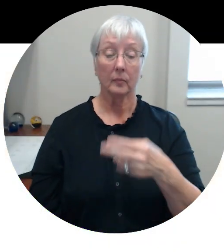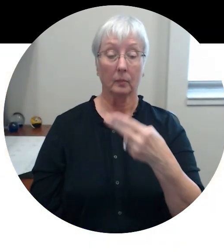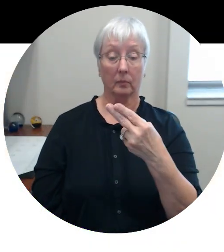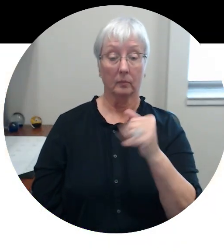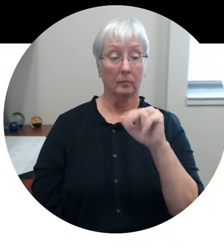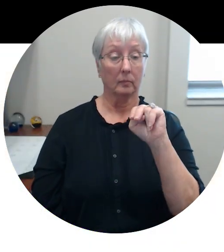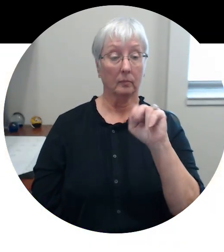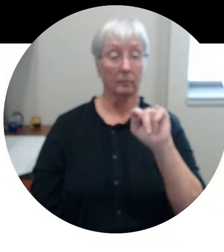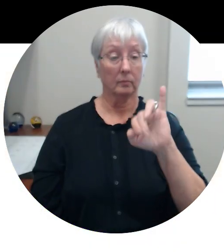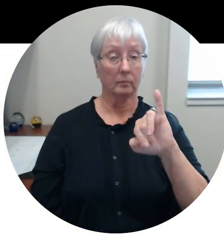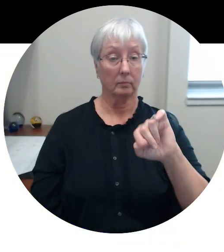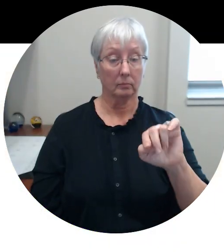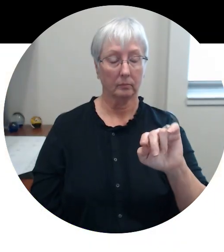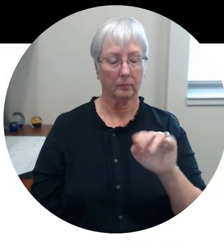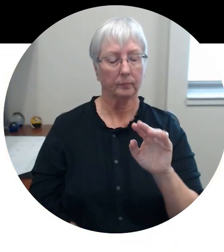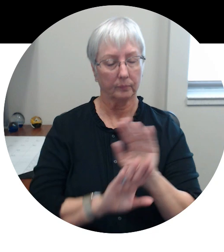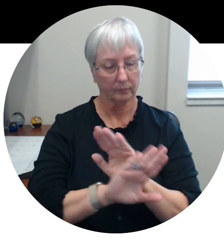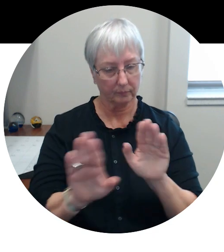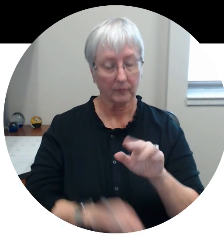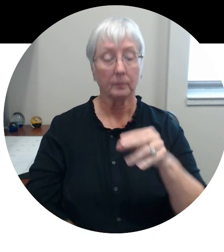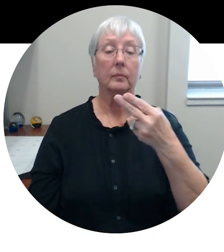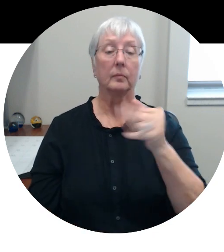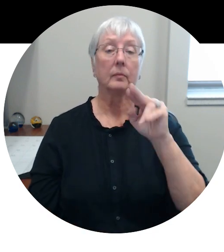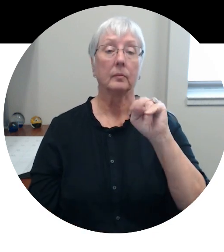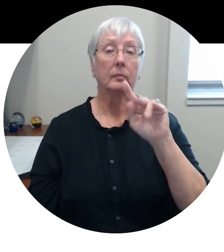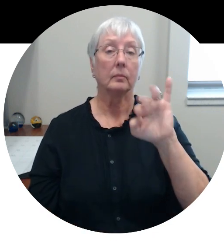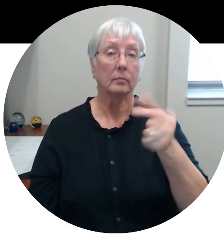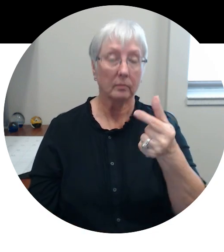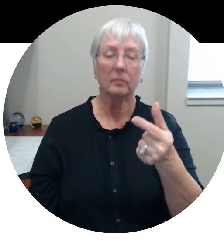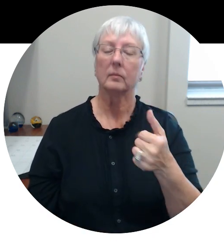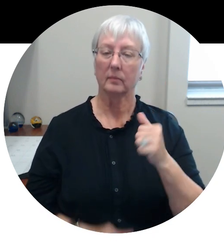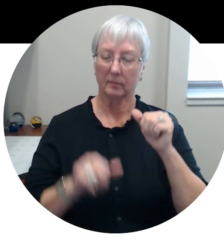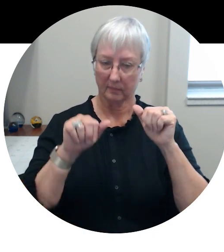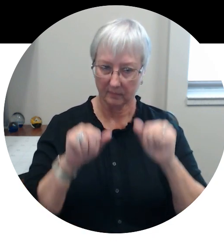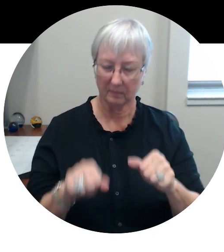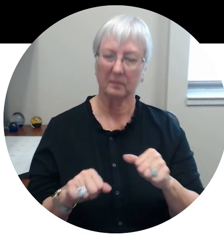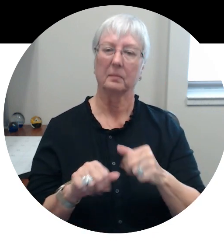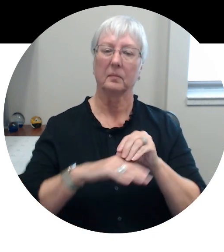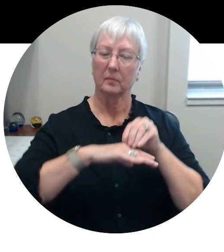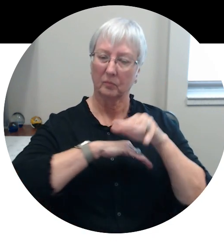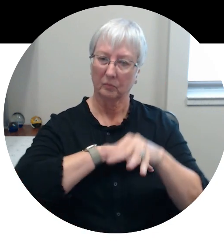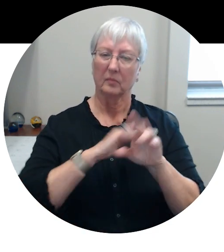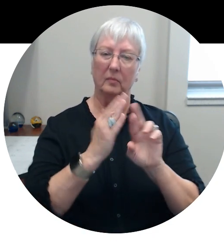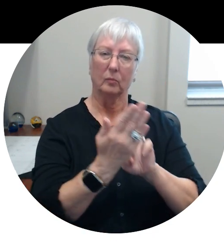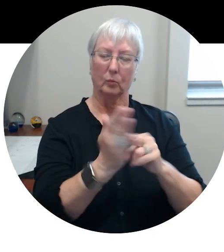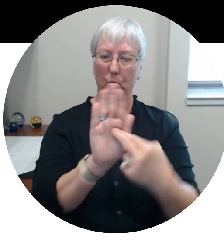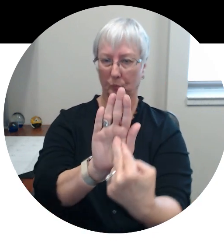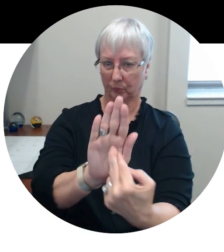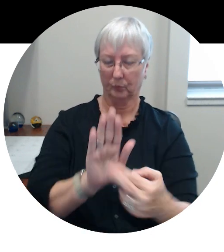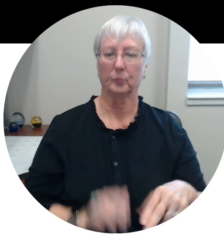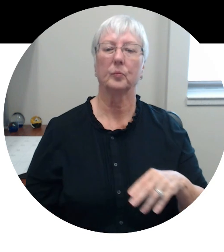Hinting adds instructions to the font file about how to best render the letter forms. The text rendering engines differ in